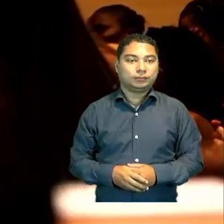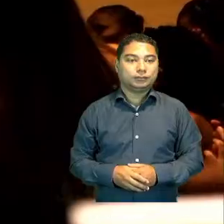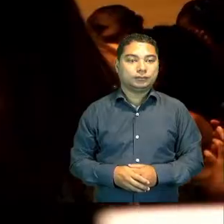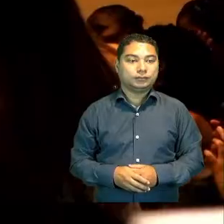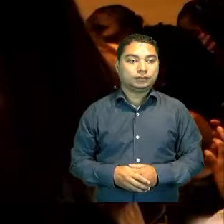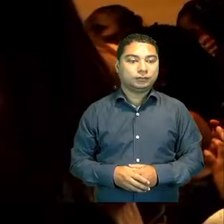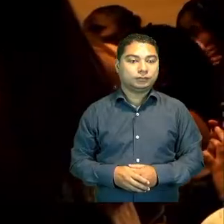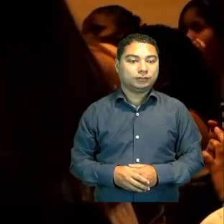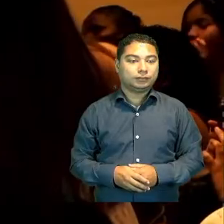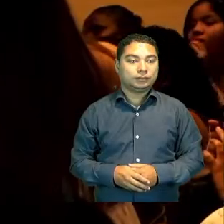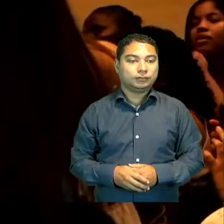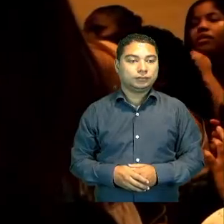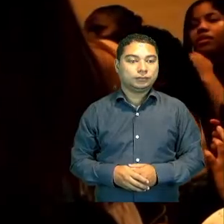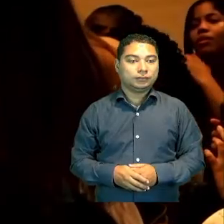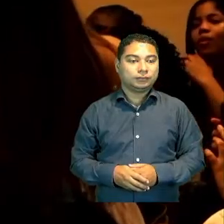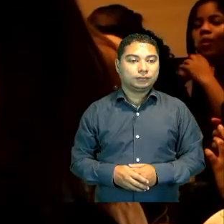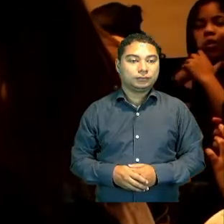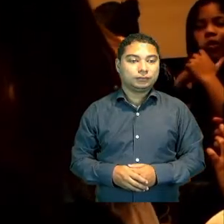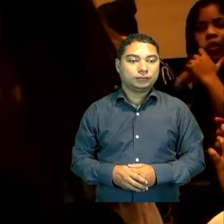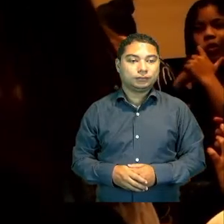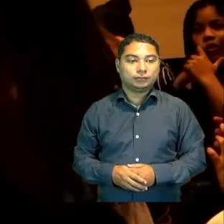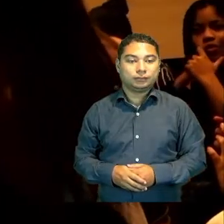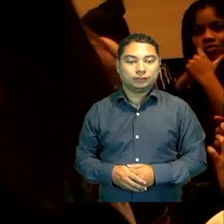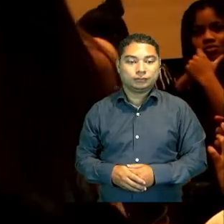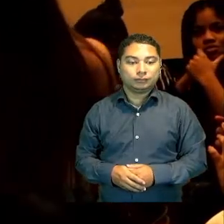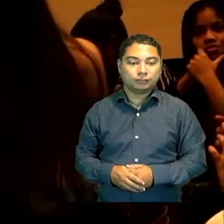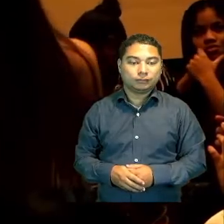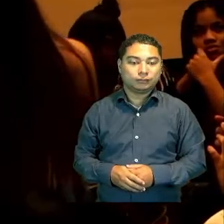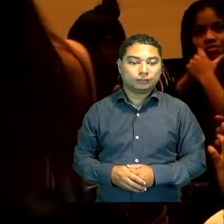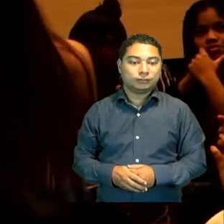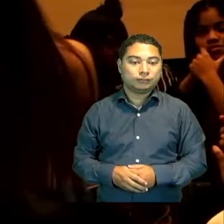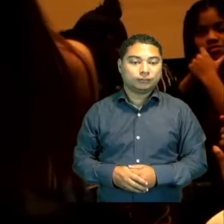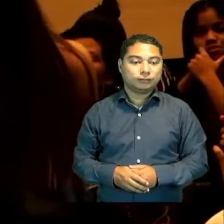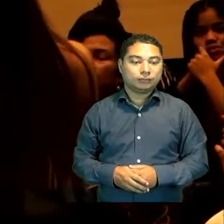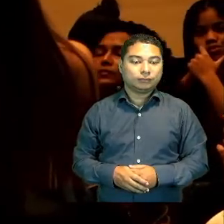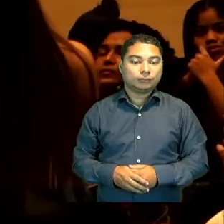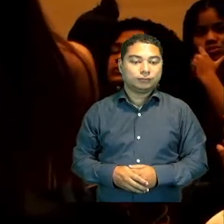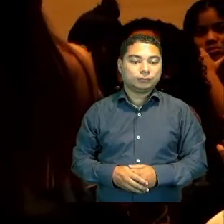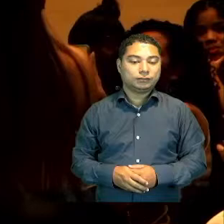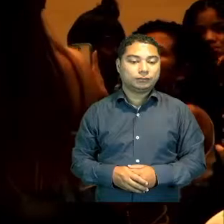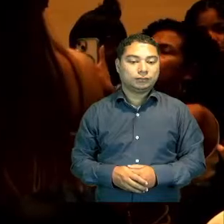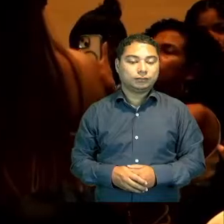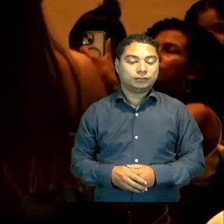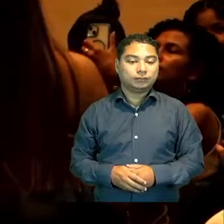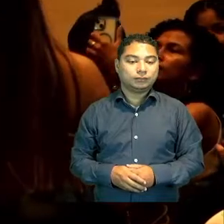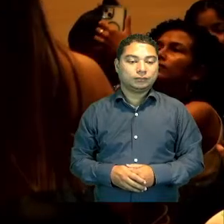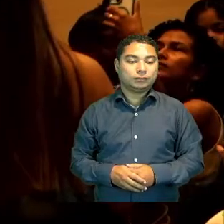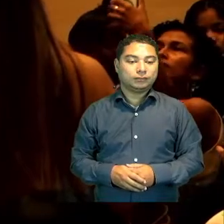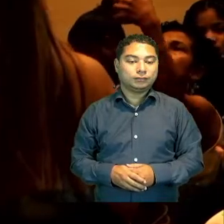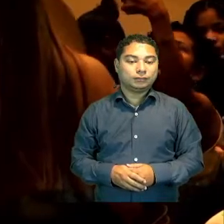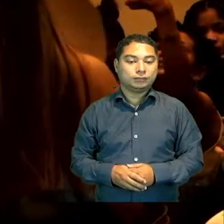Lo que les daba la gana. And they did what they wanted with us.